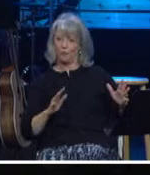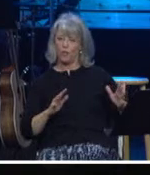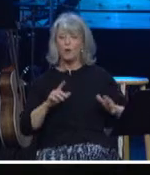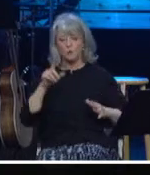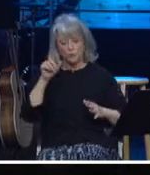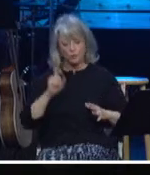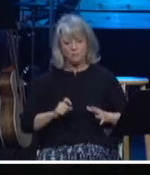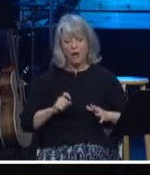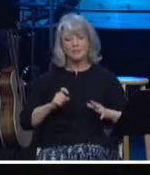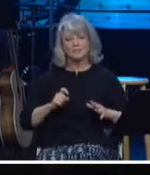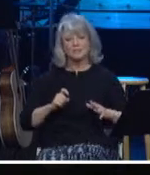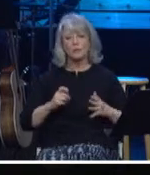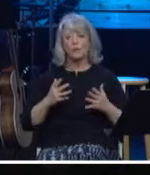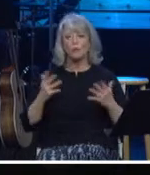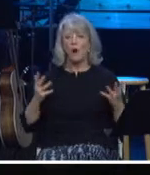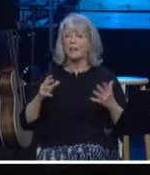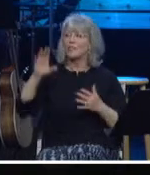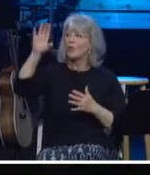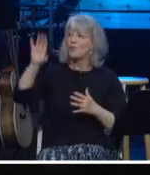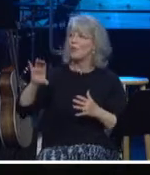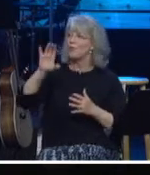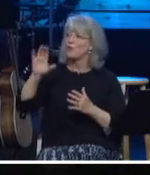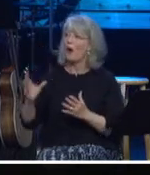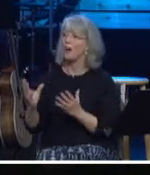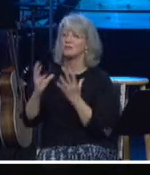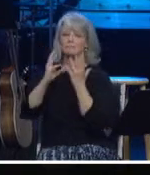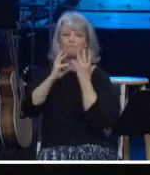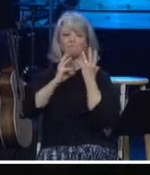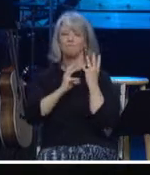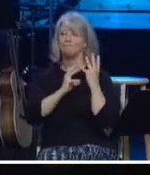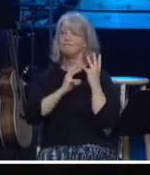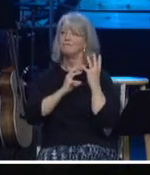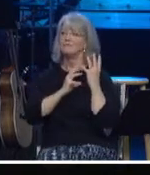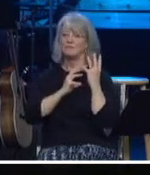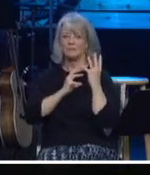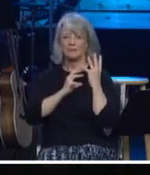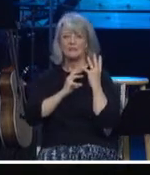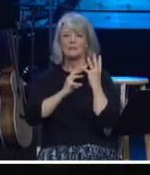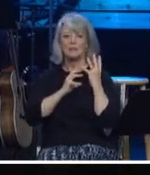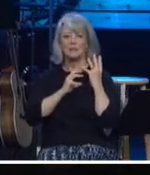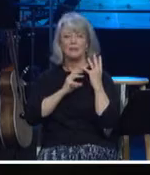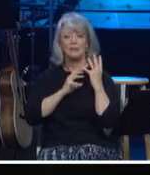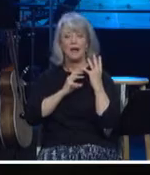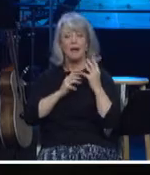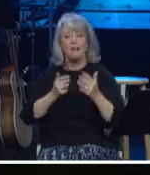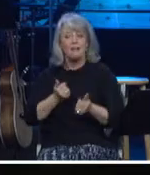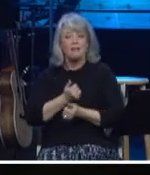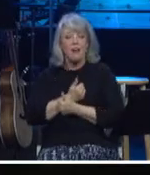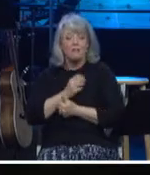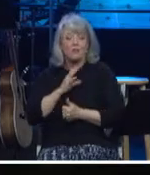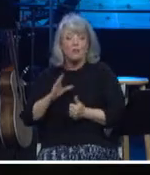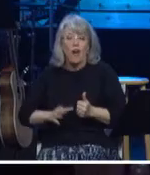And you must take up the cross. Love Christ more than your own earthly life.